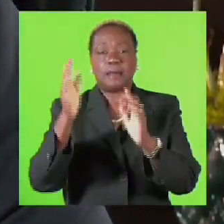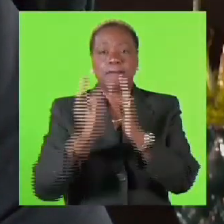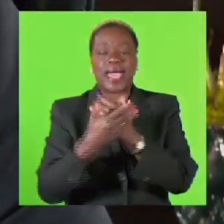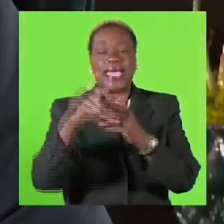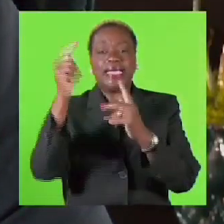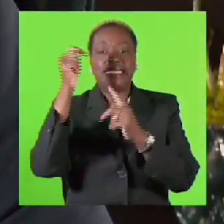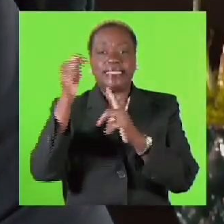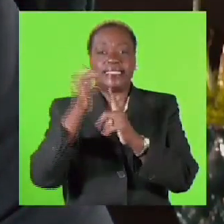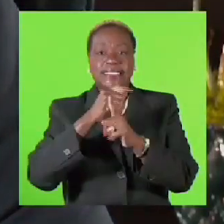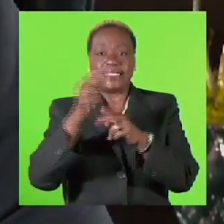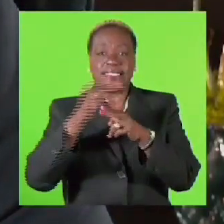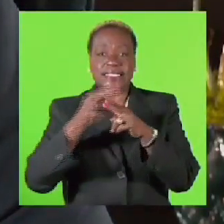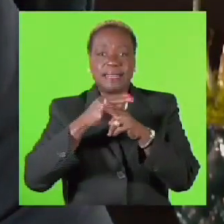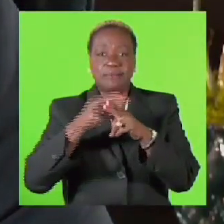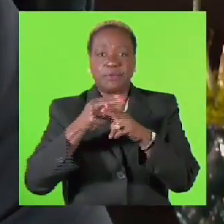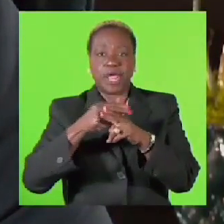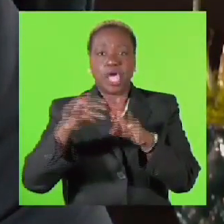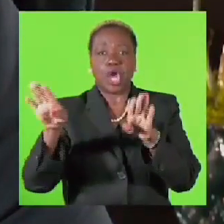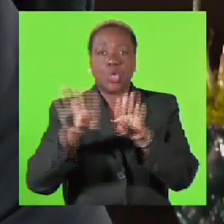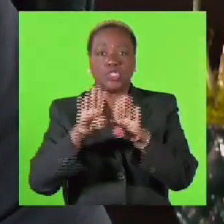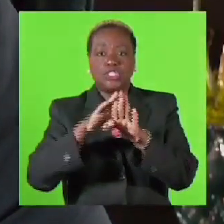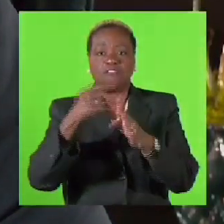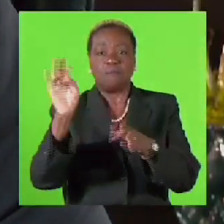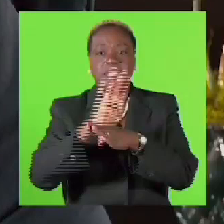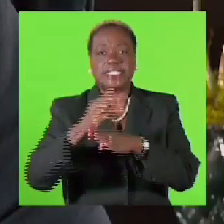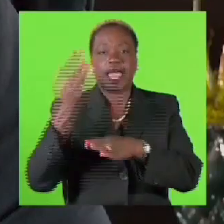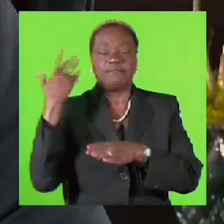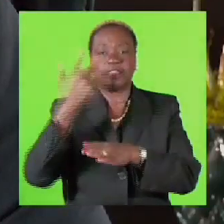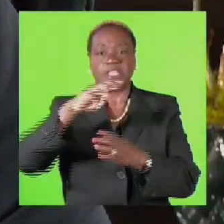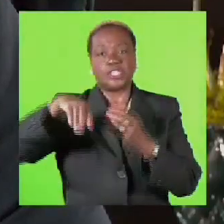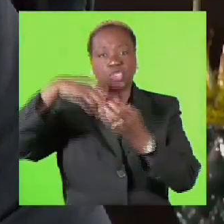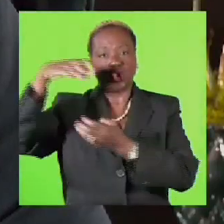temporary closure of businesses after the storm.